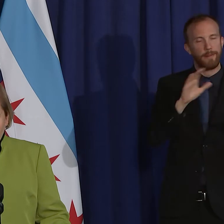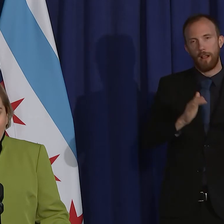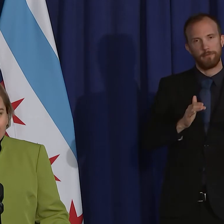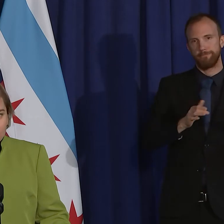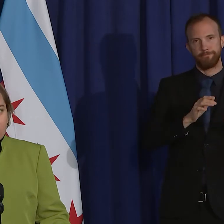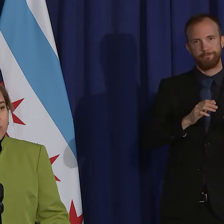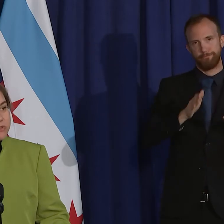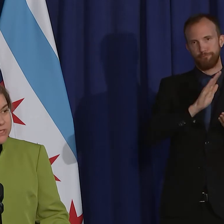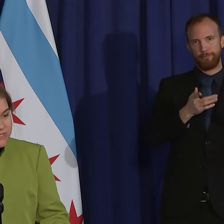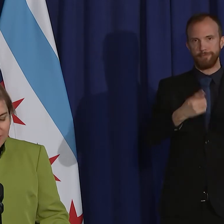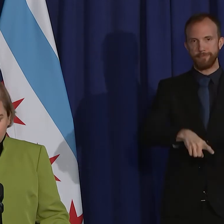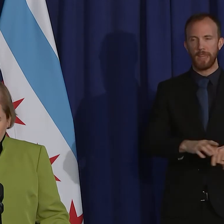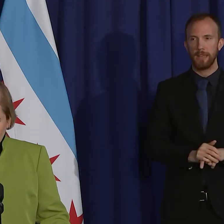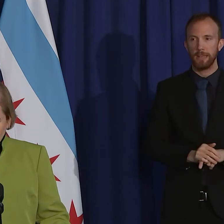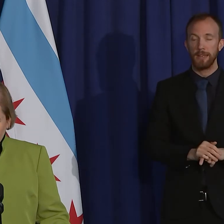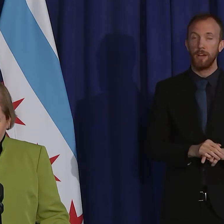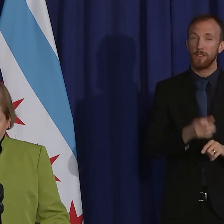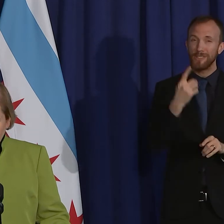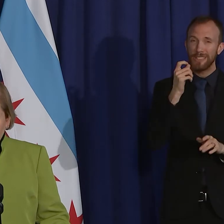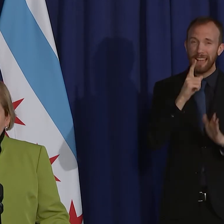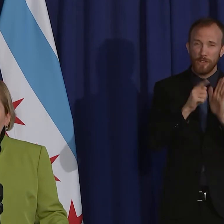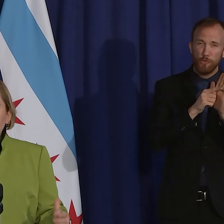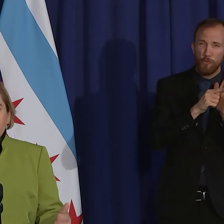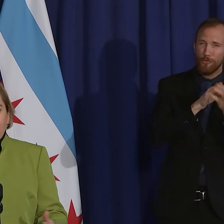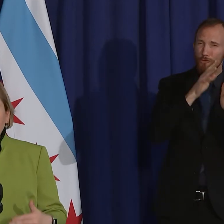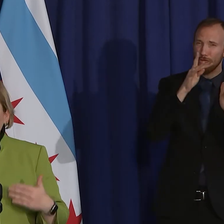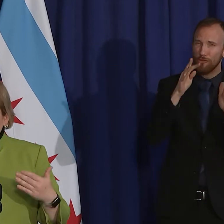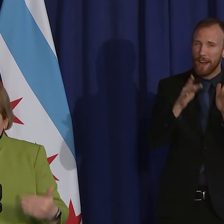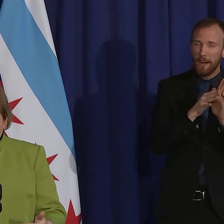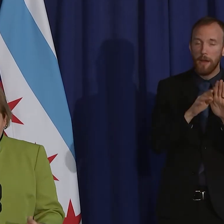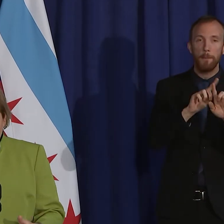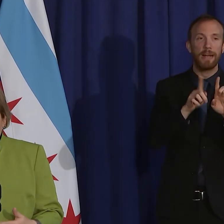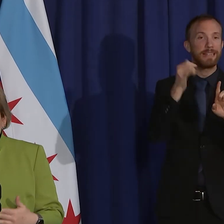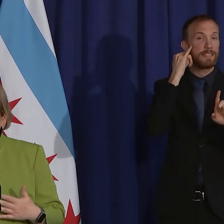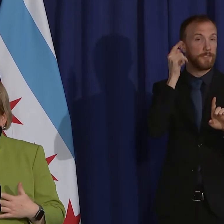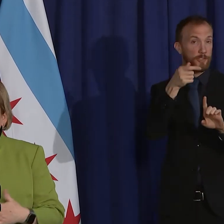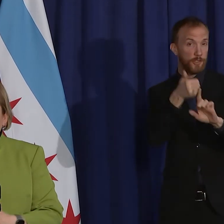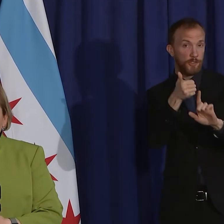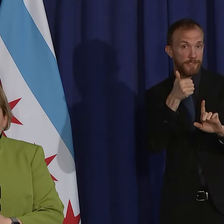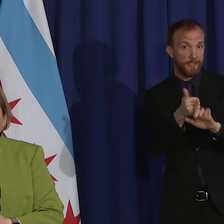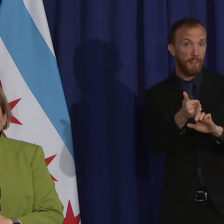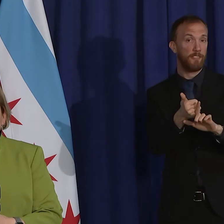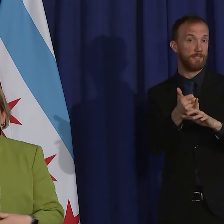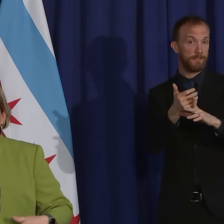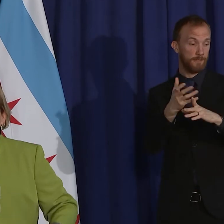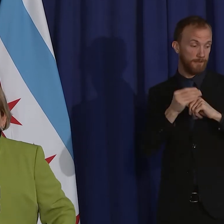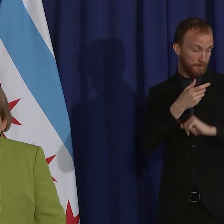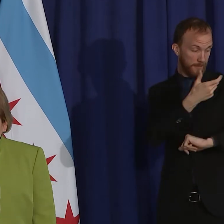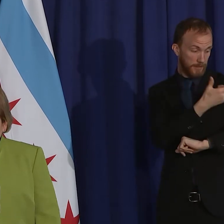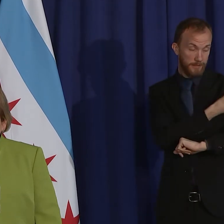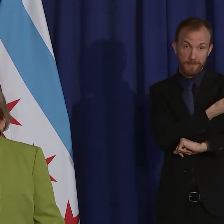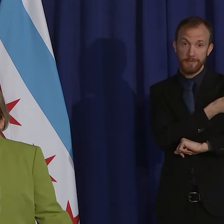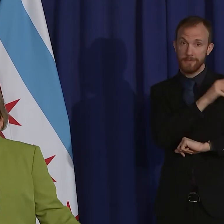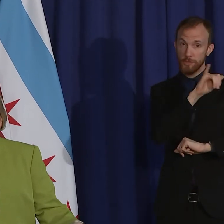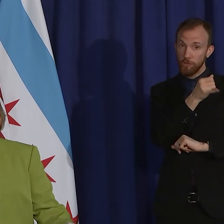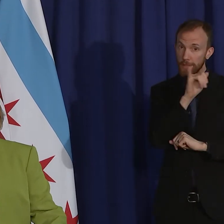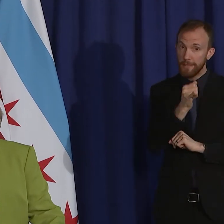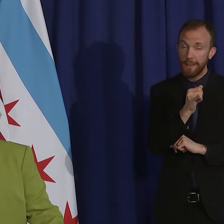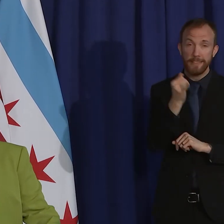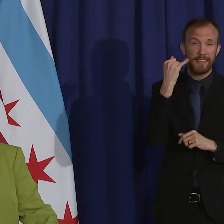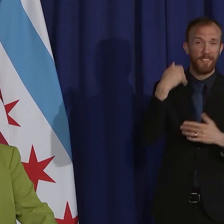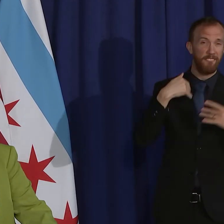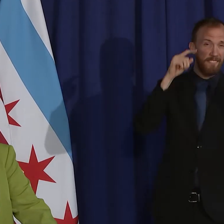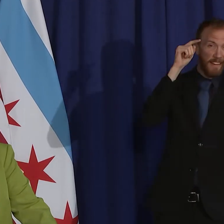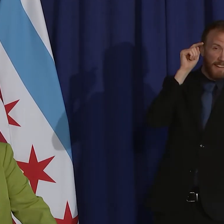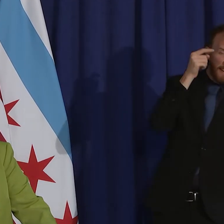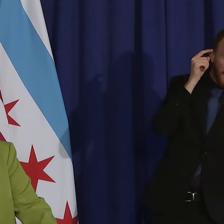rare, anyone who has received the J&J vaccine who develops a severe headache or abdominal pain, leg pain, or